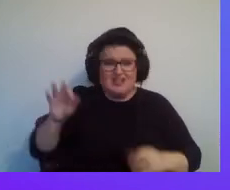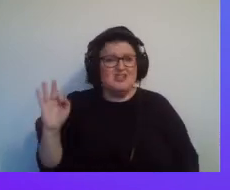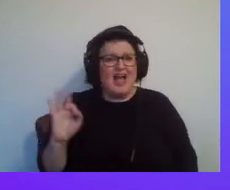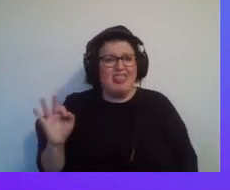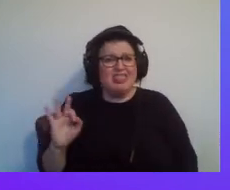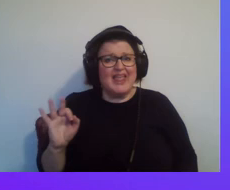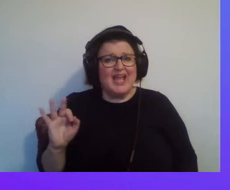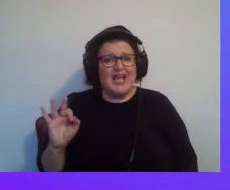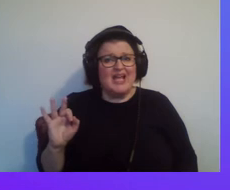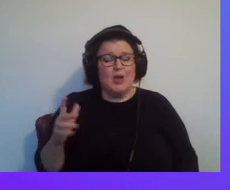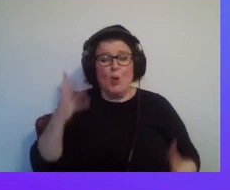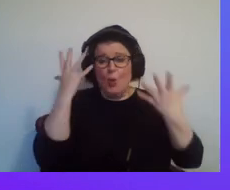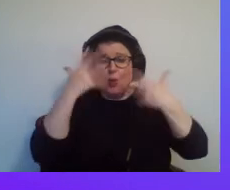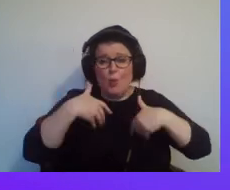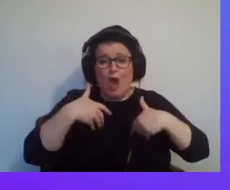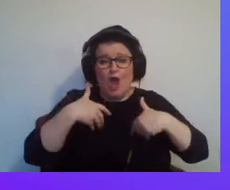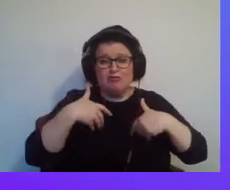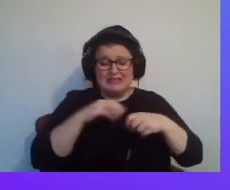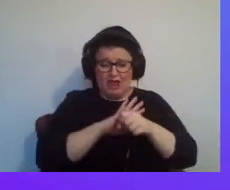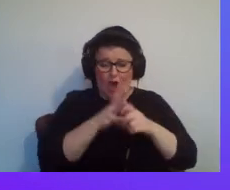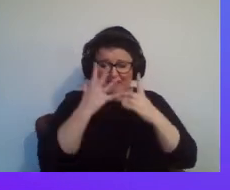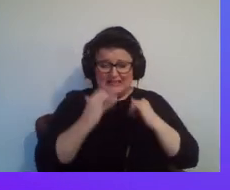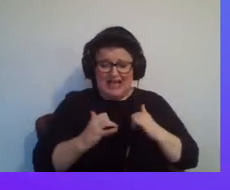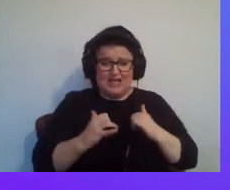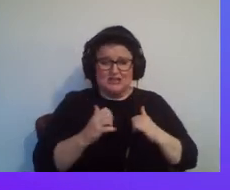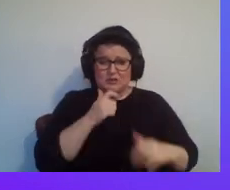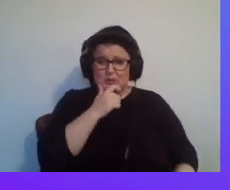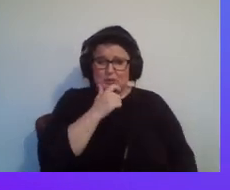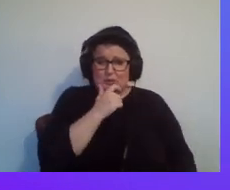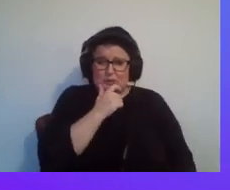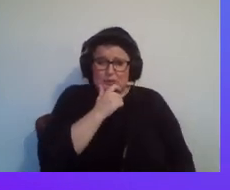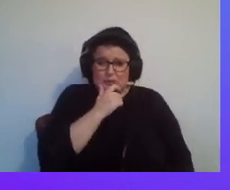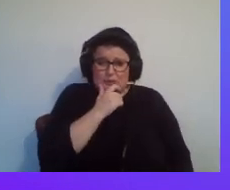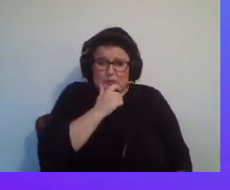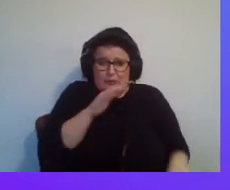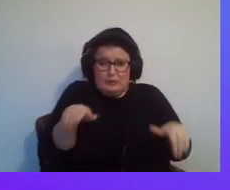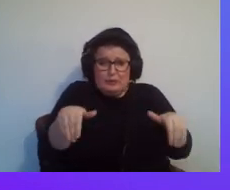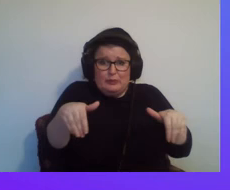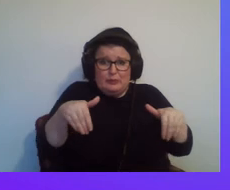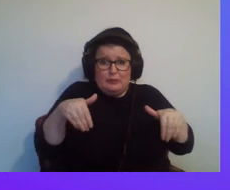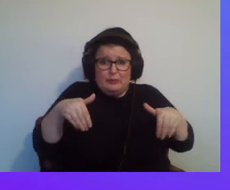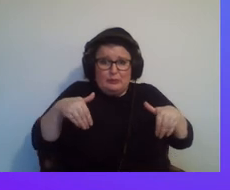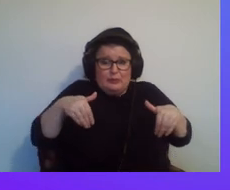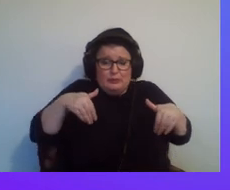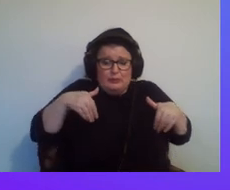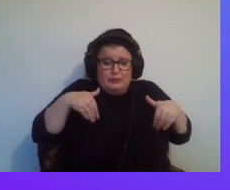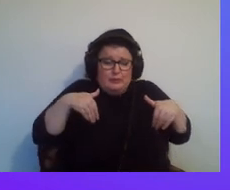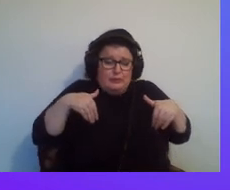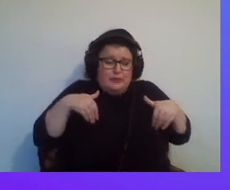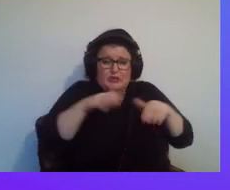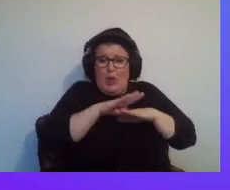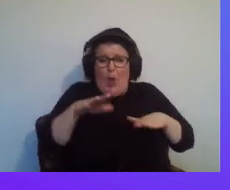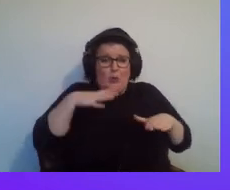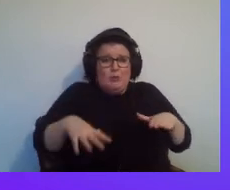COVID, because what's going to be the next step after that? If they're positive, are they going to lose the tenuous employment that they have